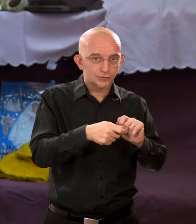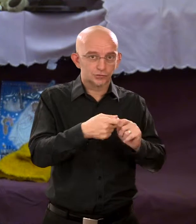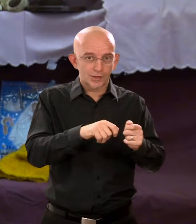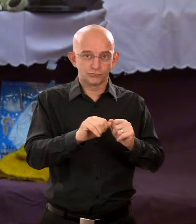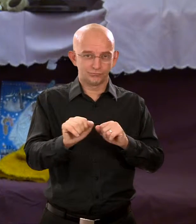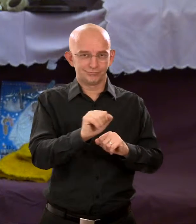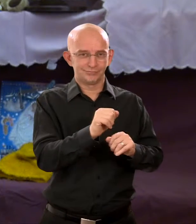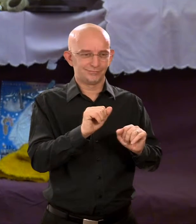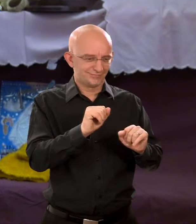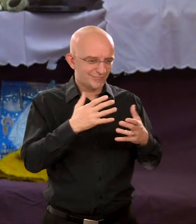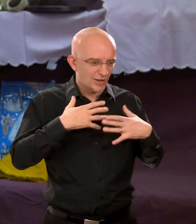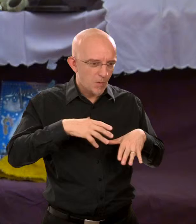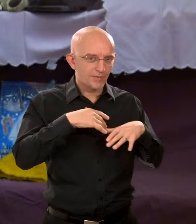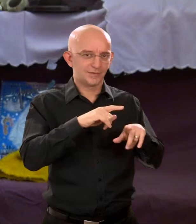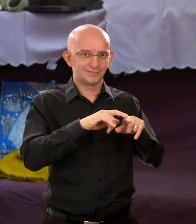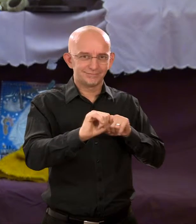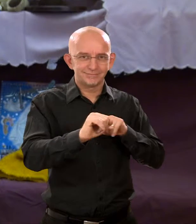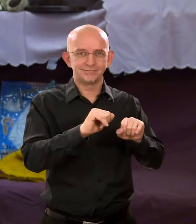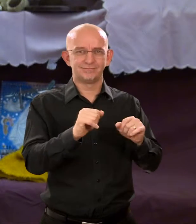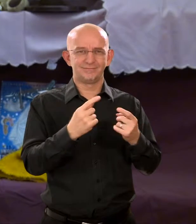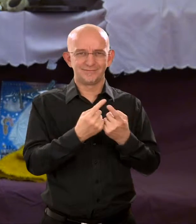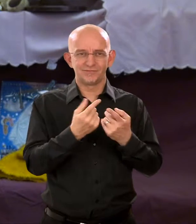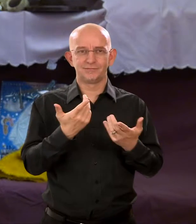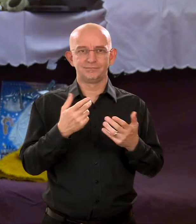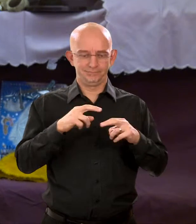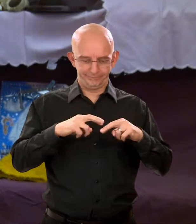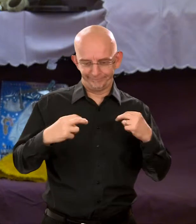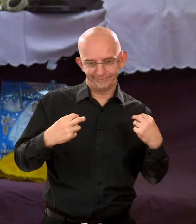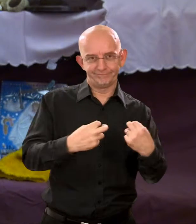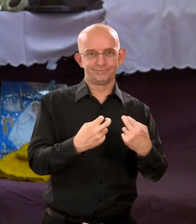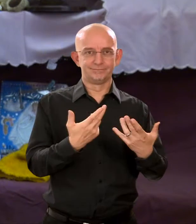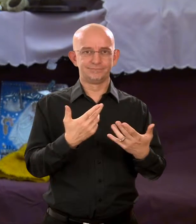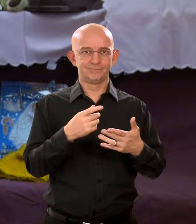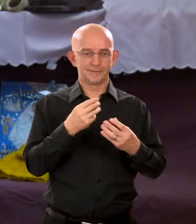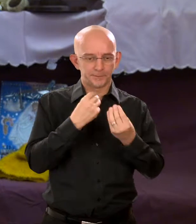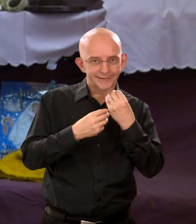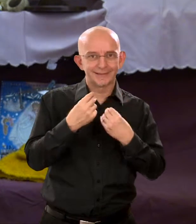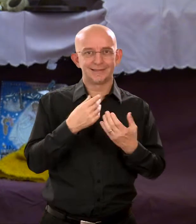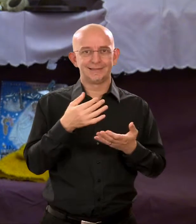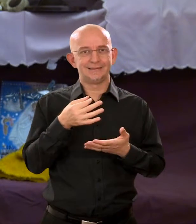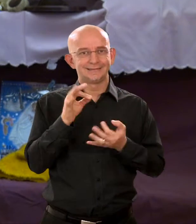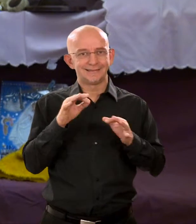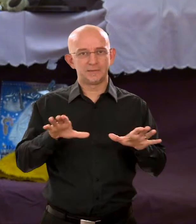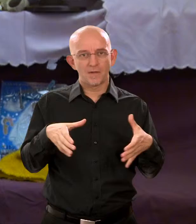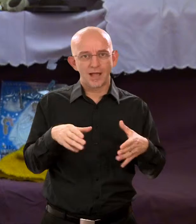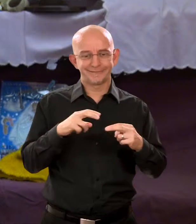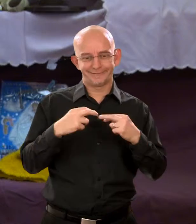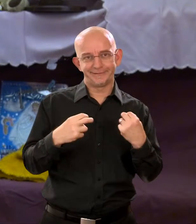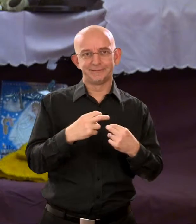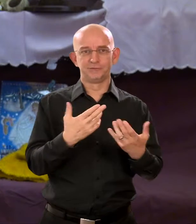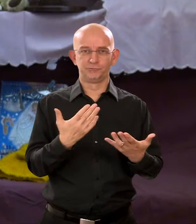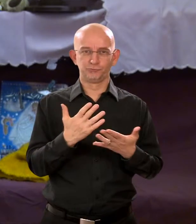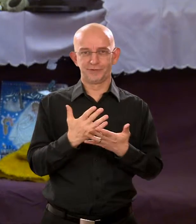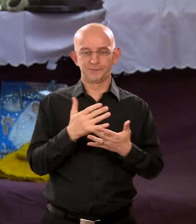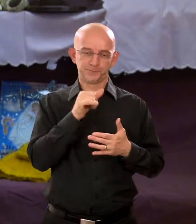had a set of Barbies, and obviously used to change them in their different clothes and stuff, and